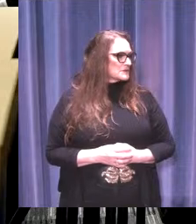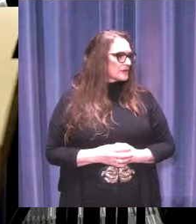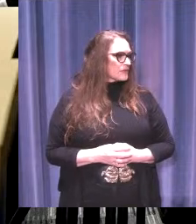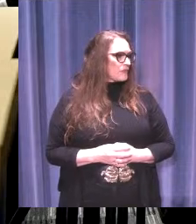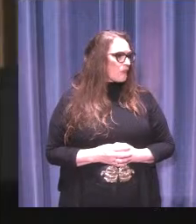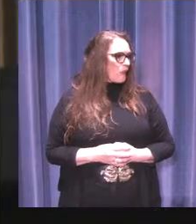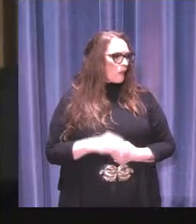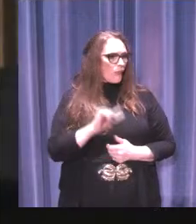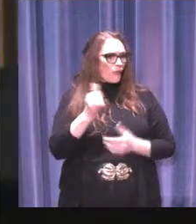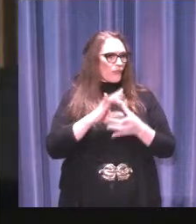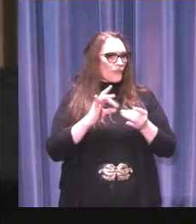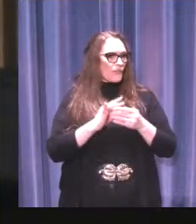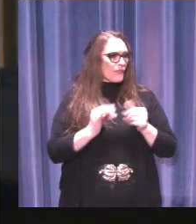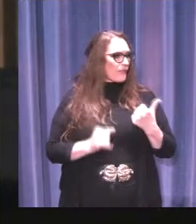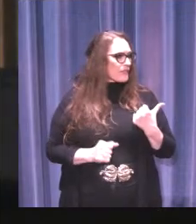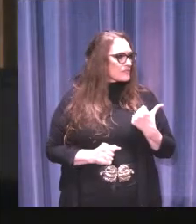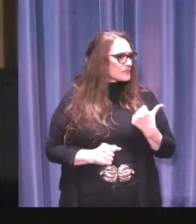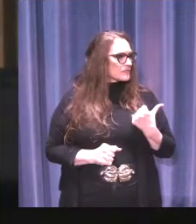Any other comments?